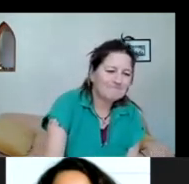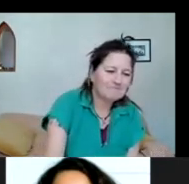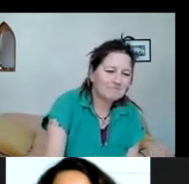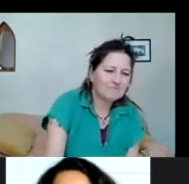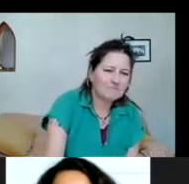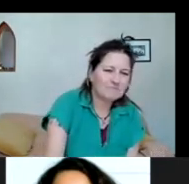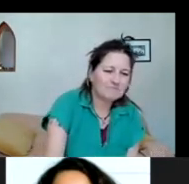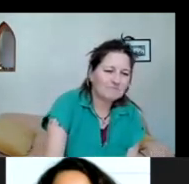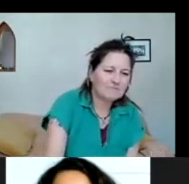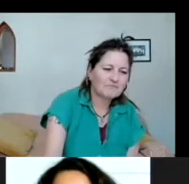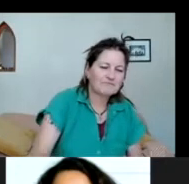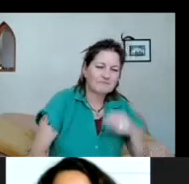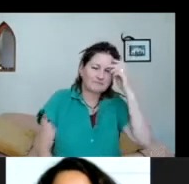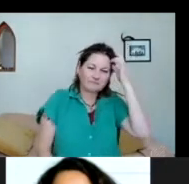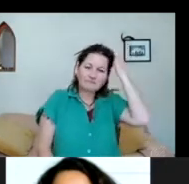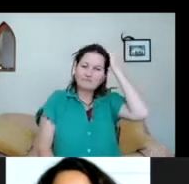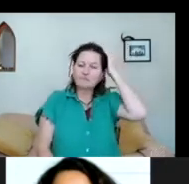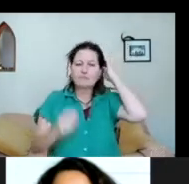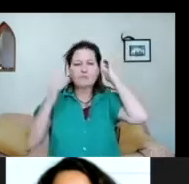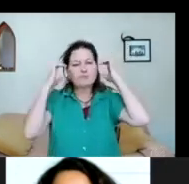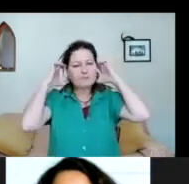You're muted, Benjamin.